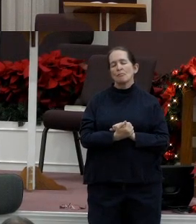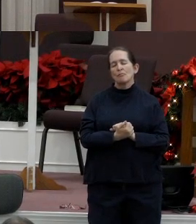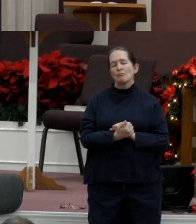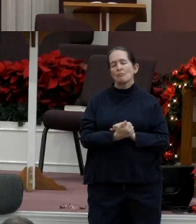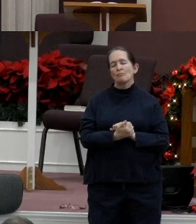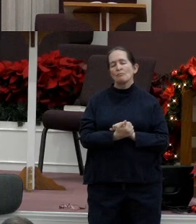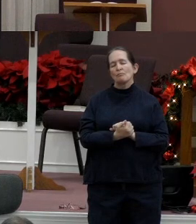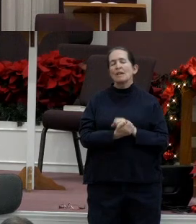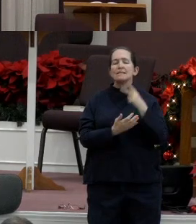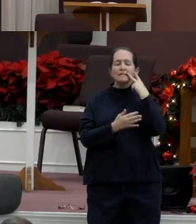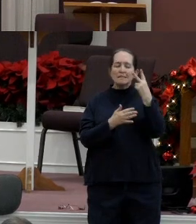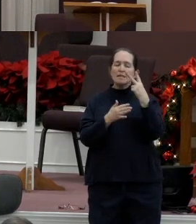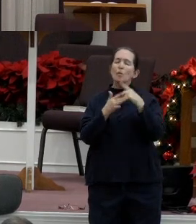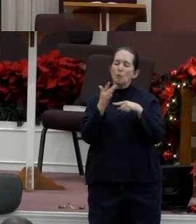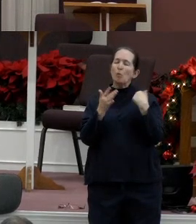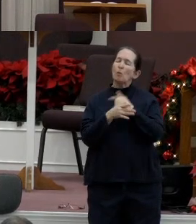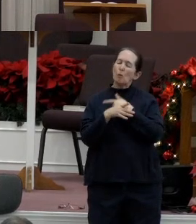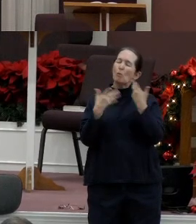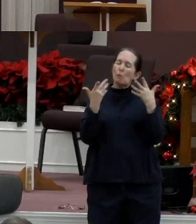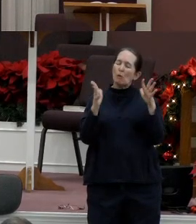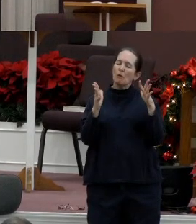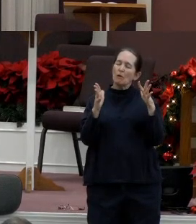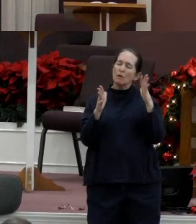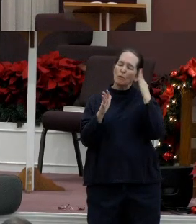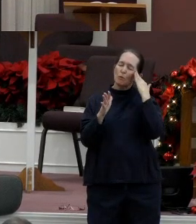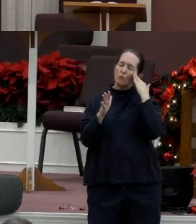to see what we already know